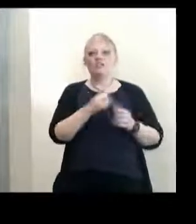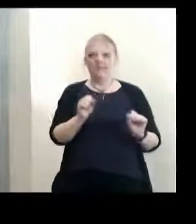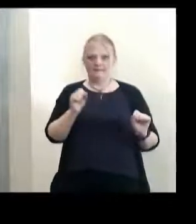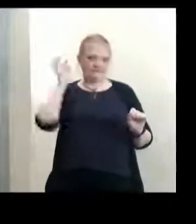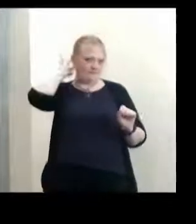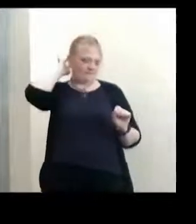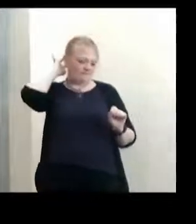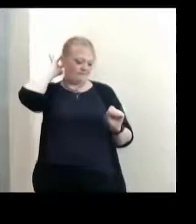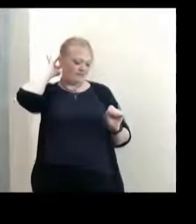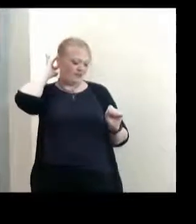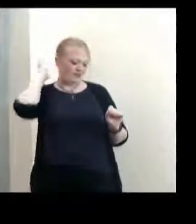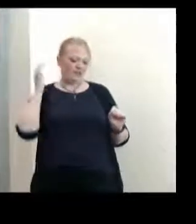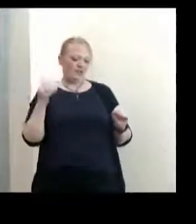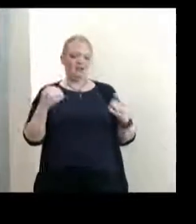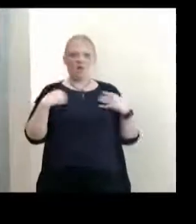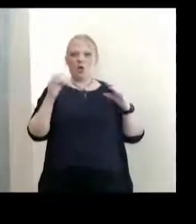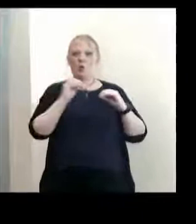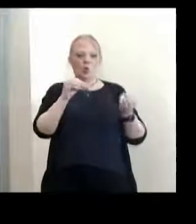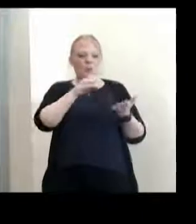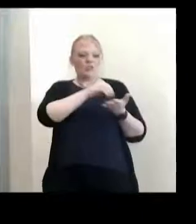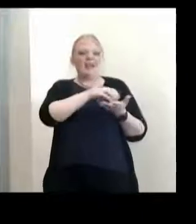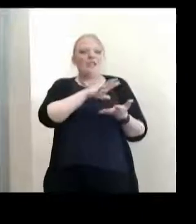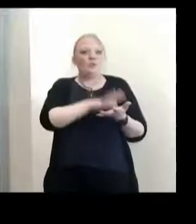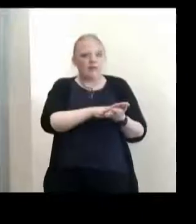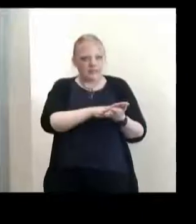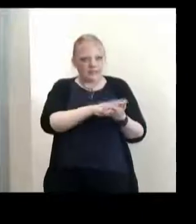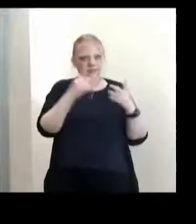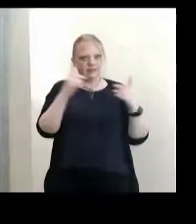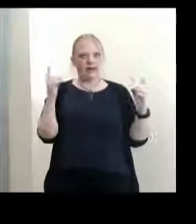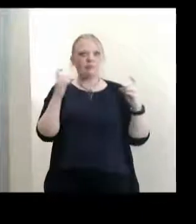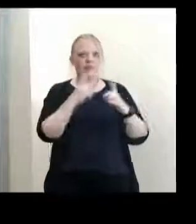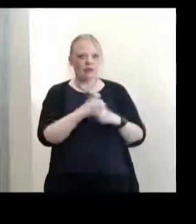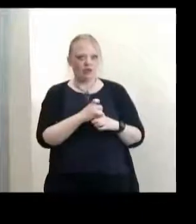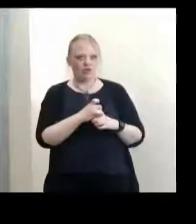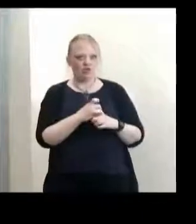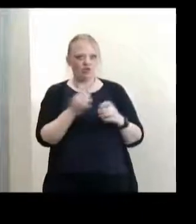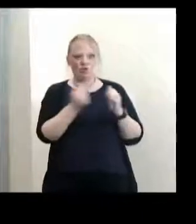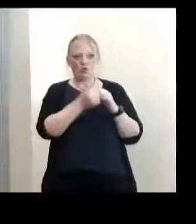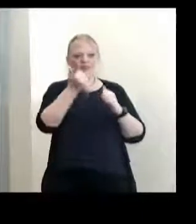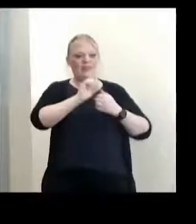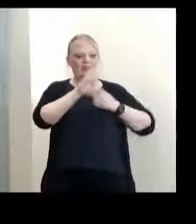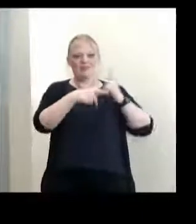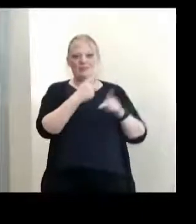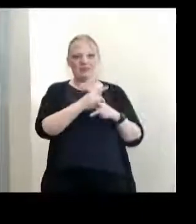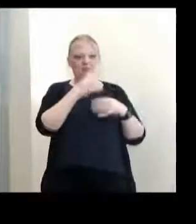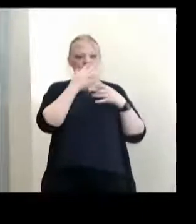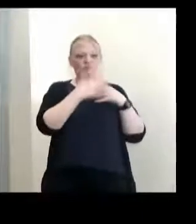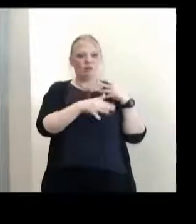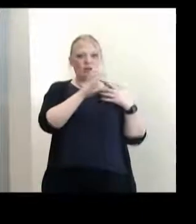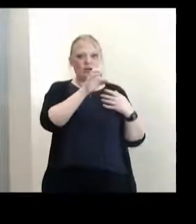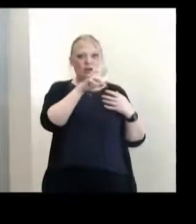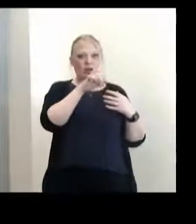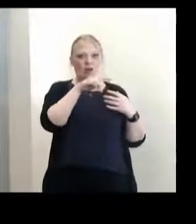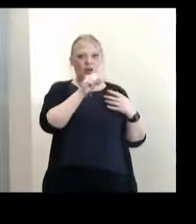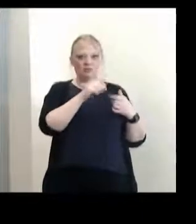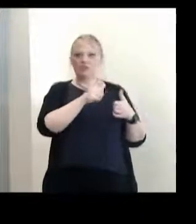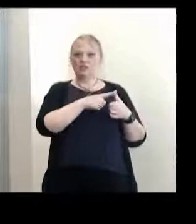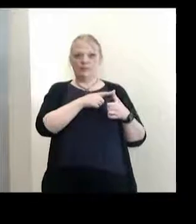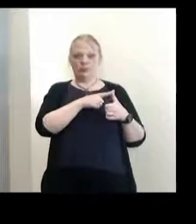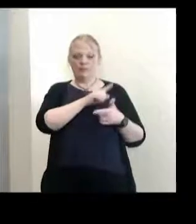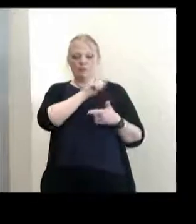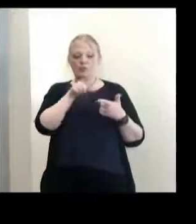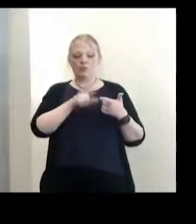had any documented complications with any type of blood clots. Number one. Number two,